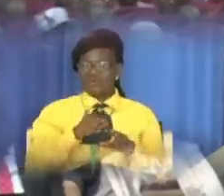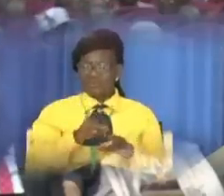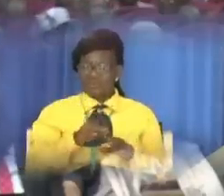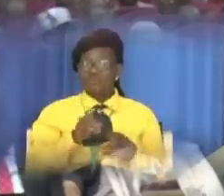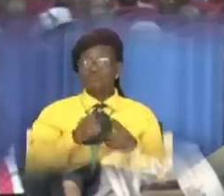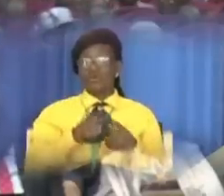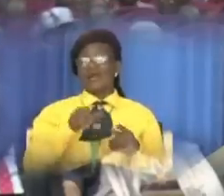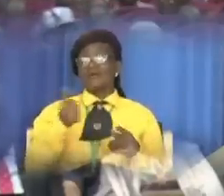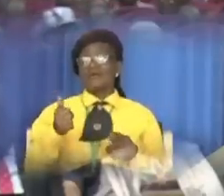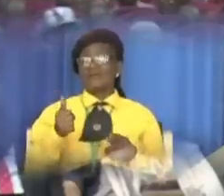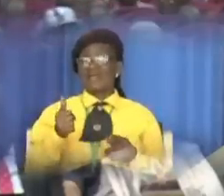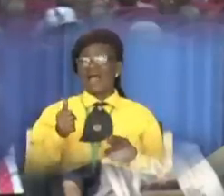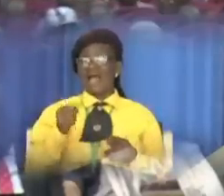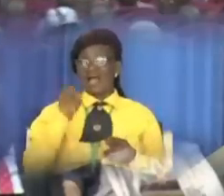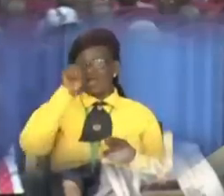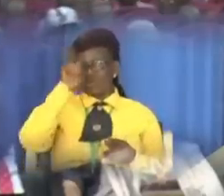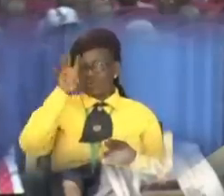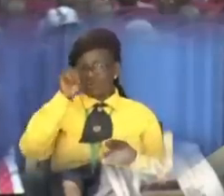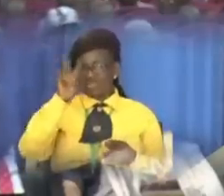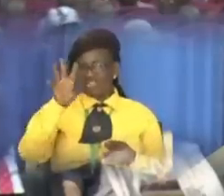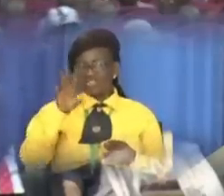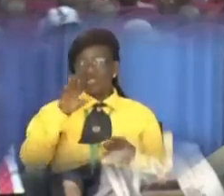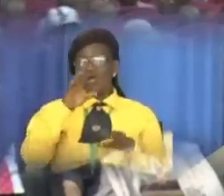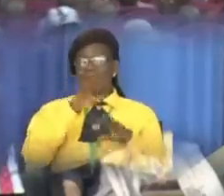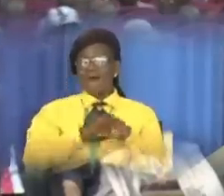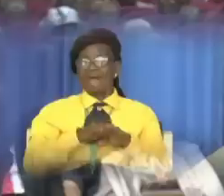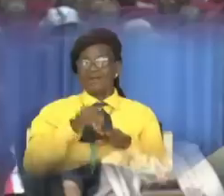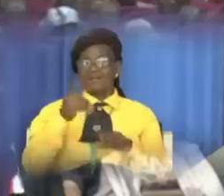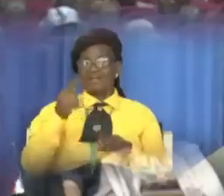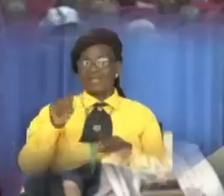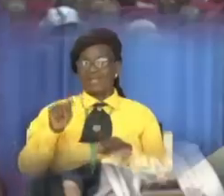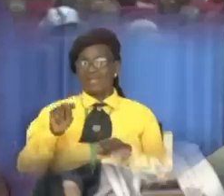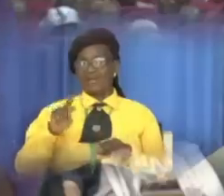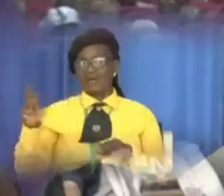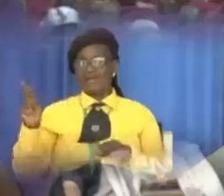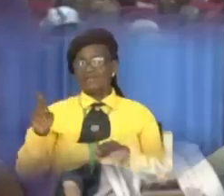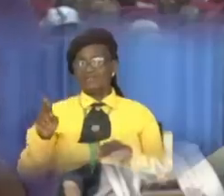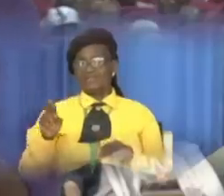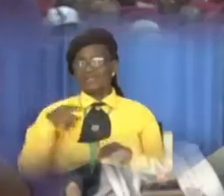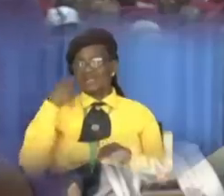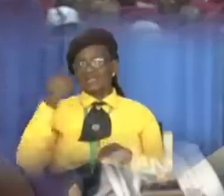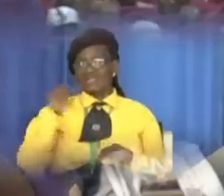saying, "It is time now for us to intervene."